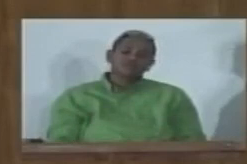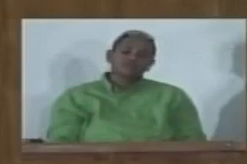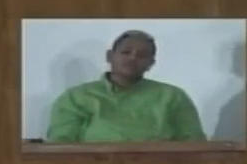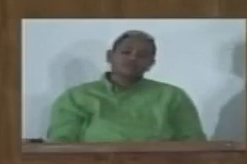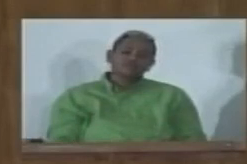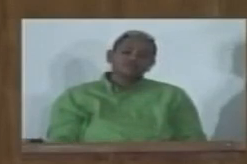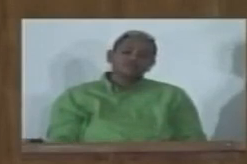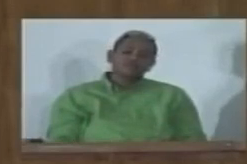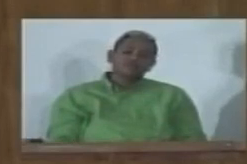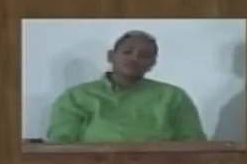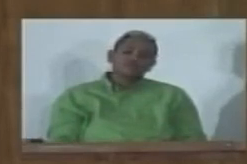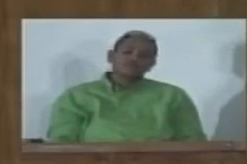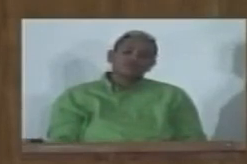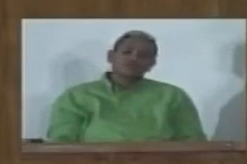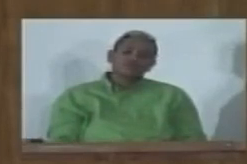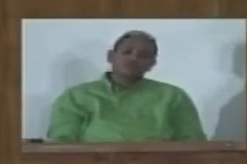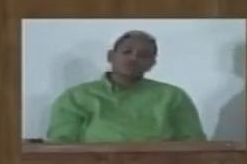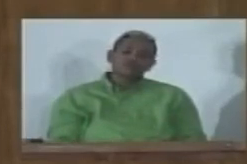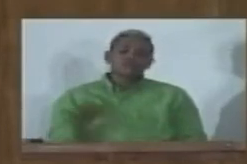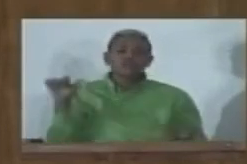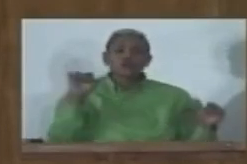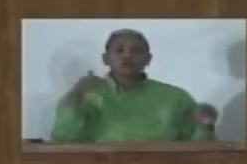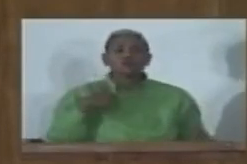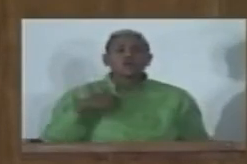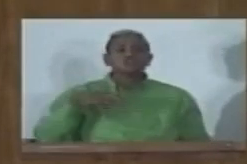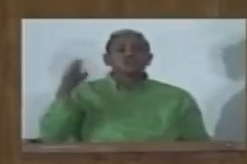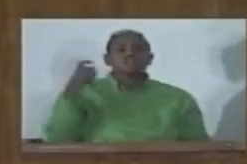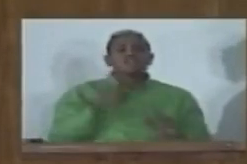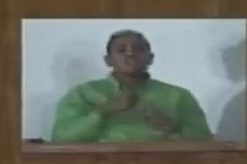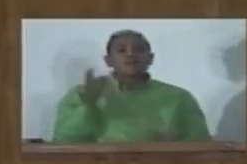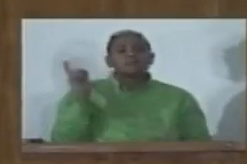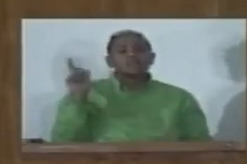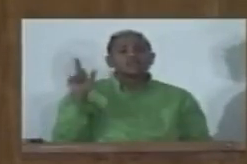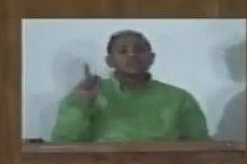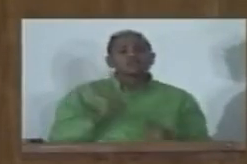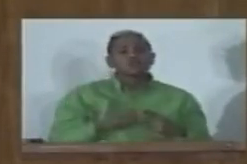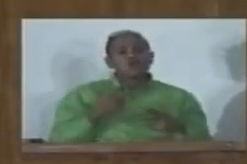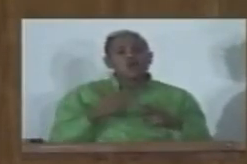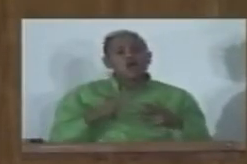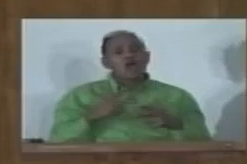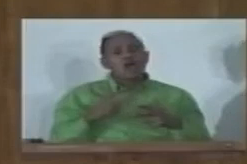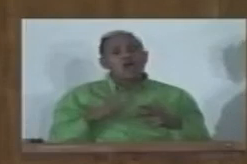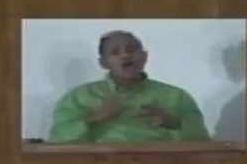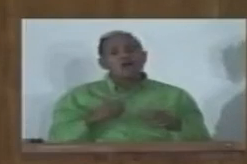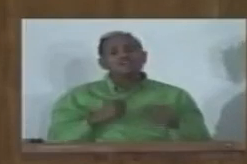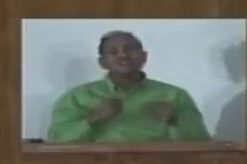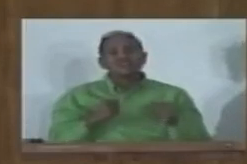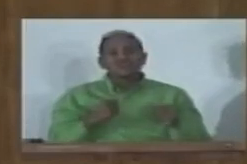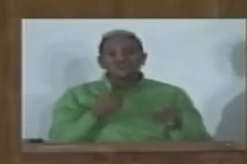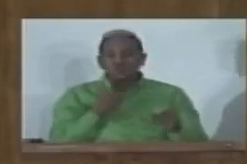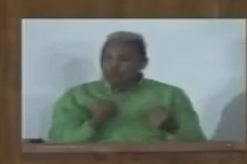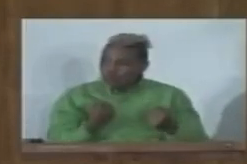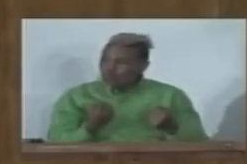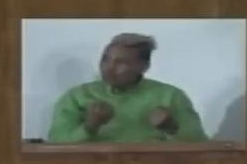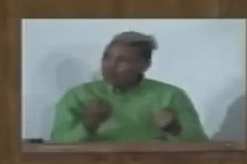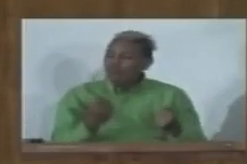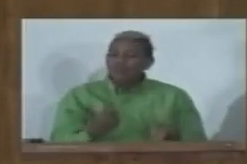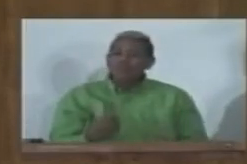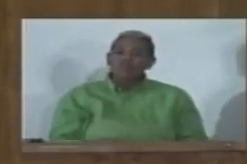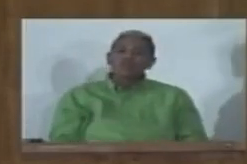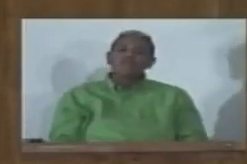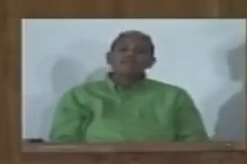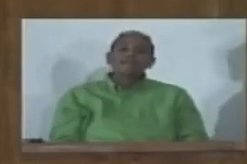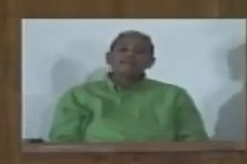of August, I was traveling from Ligani to Halfway Tree in the congestion on the road. And a person